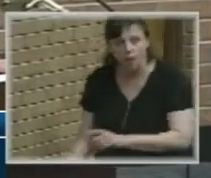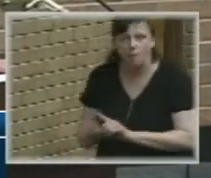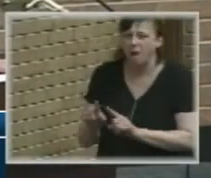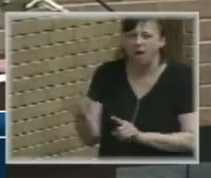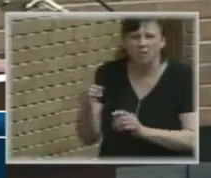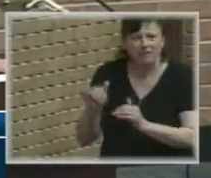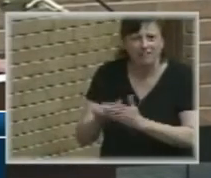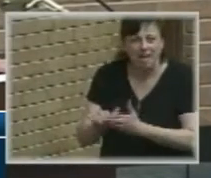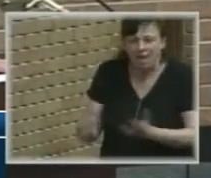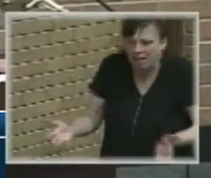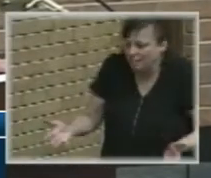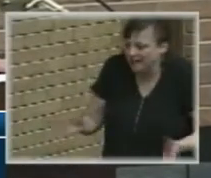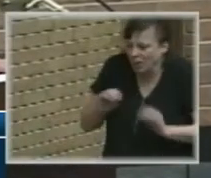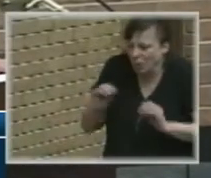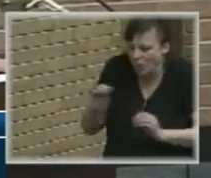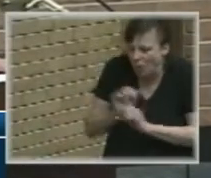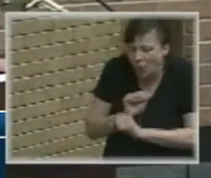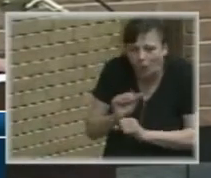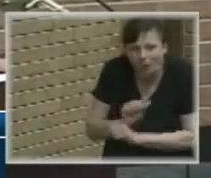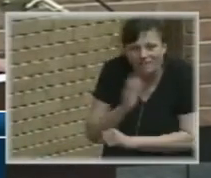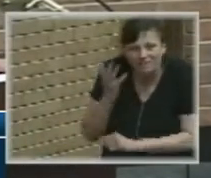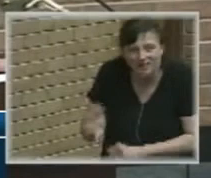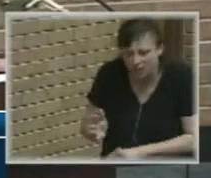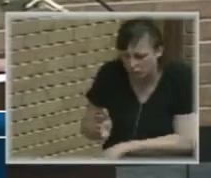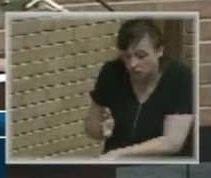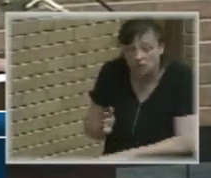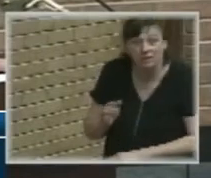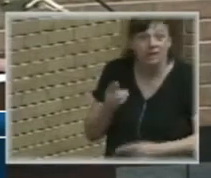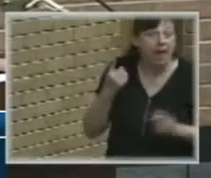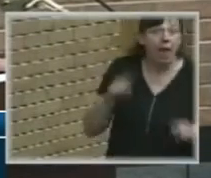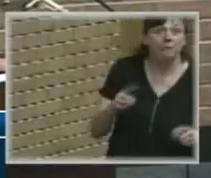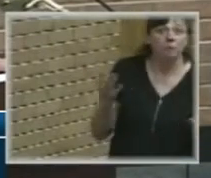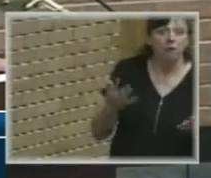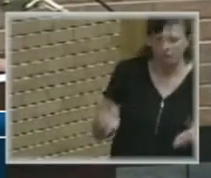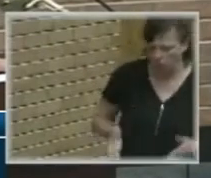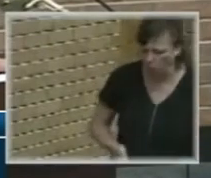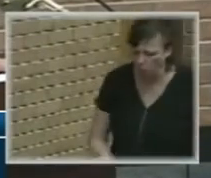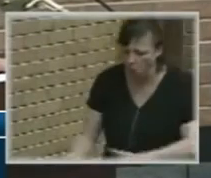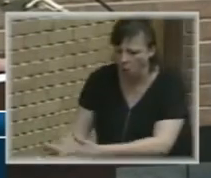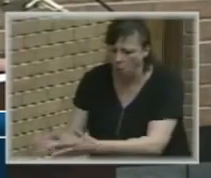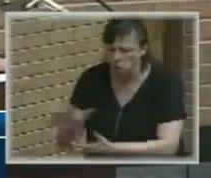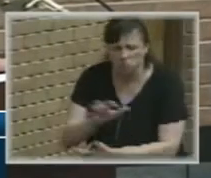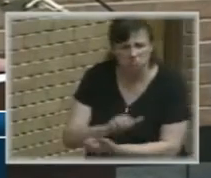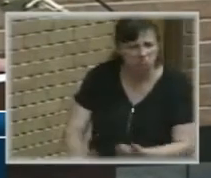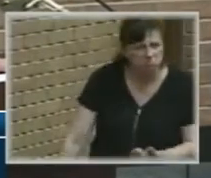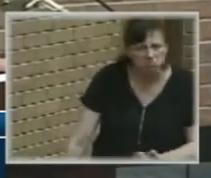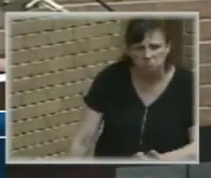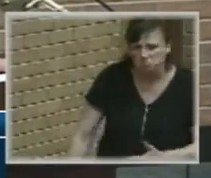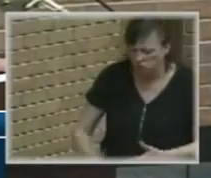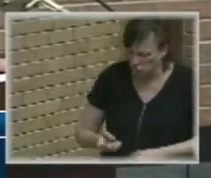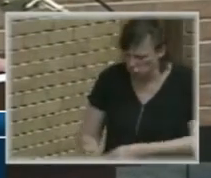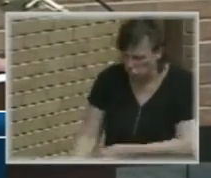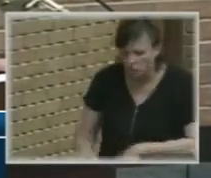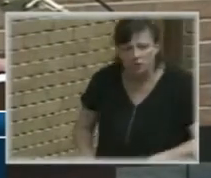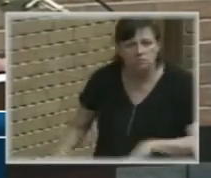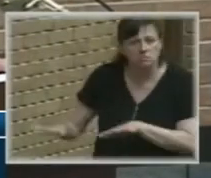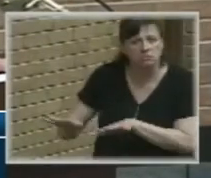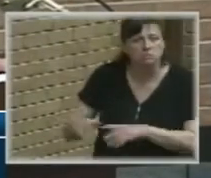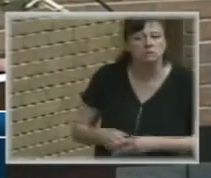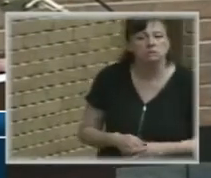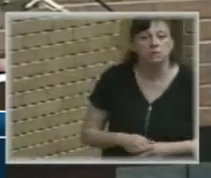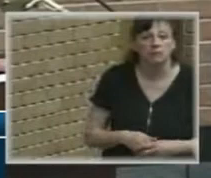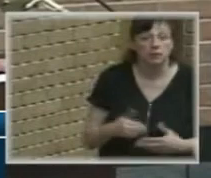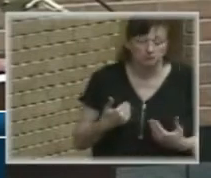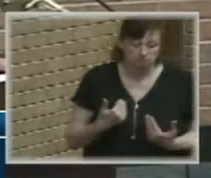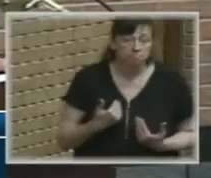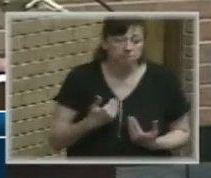to remedy that, and the road continues to deteriorate. Same thing with open junction boxes and other things that I personally, I